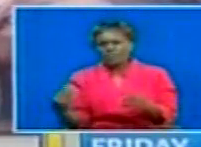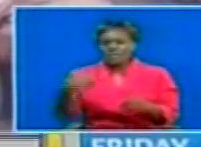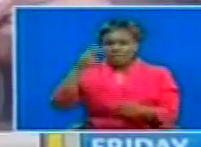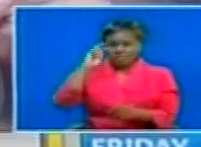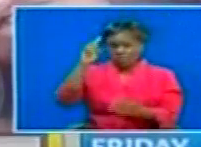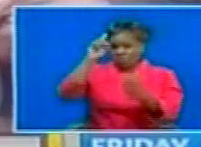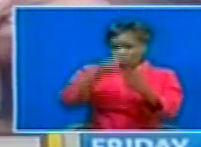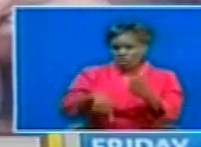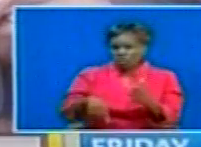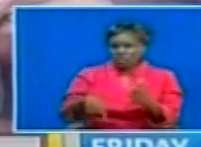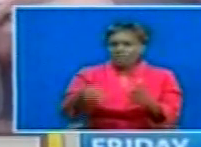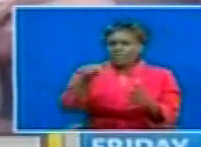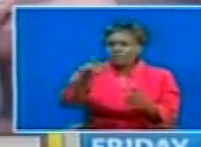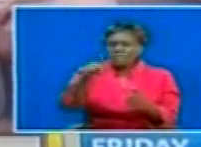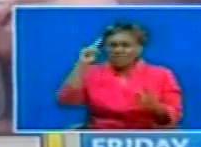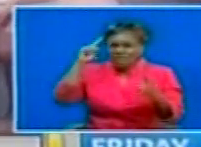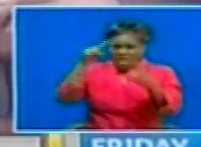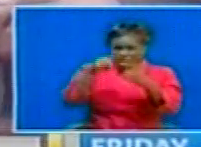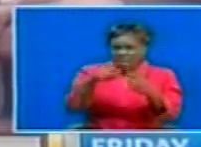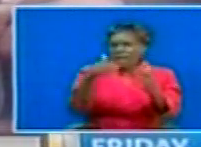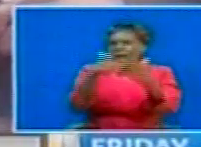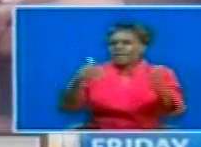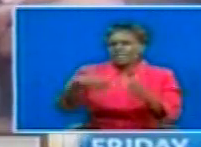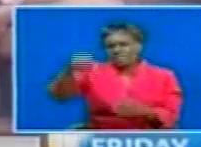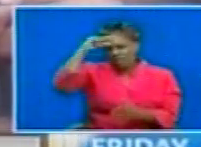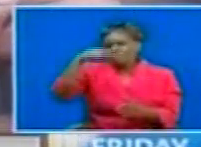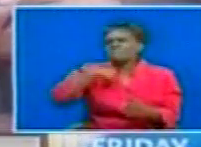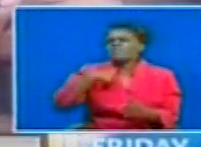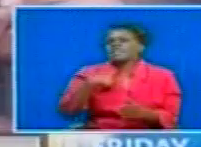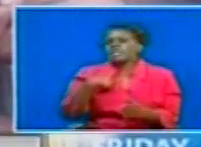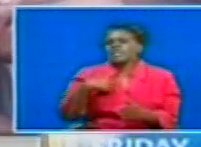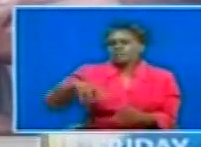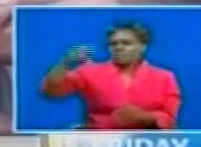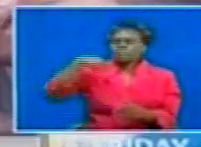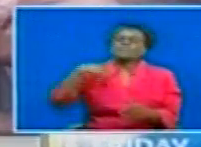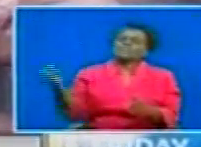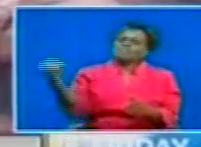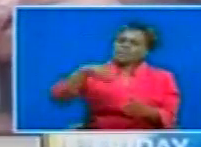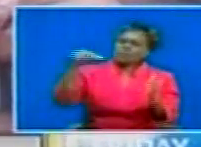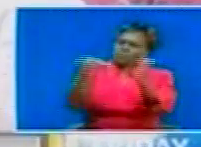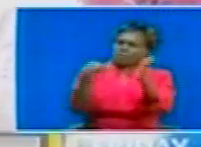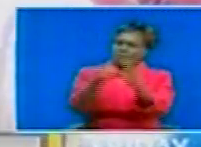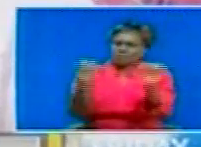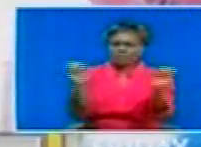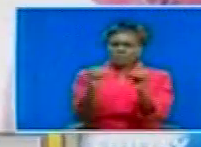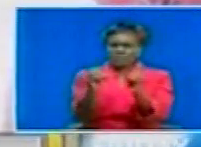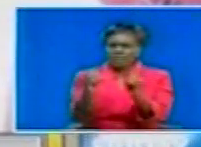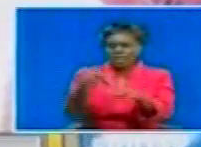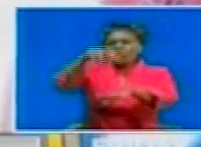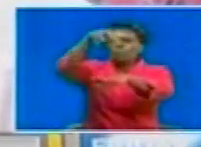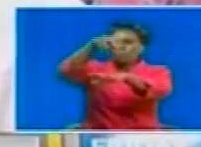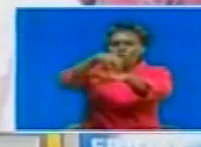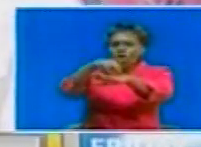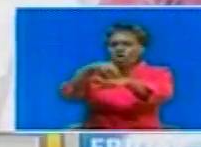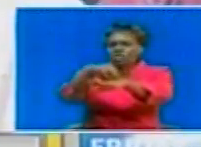Nimeona kwamba ile dawa yao pengine ipo kinyume na serikali, nikajiona mimi ni mtu mzima sije ngajitia kwenye matatizo ya serikali. Mambo ya misikiti